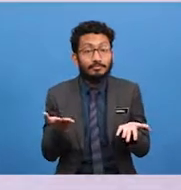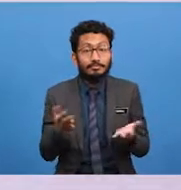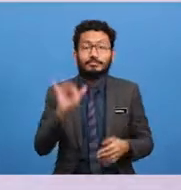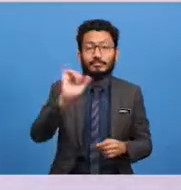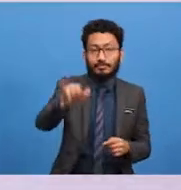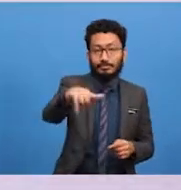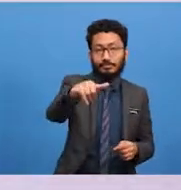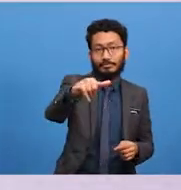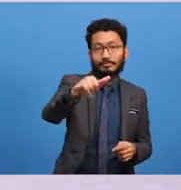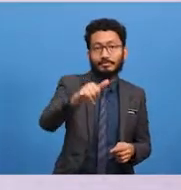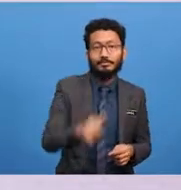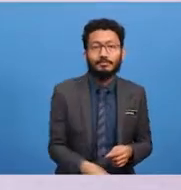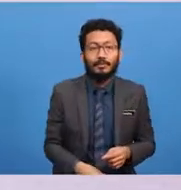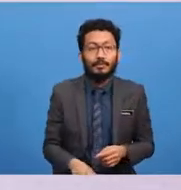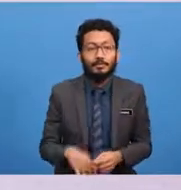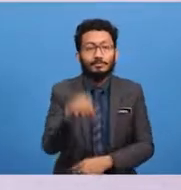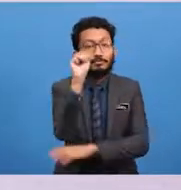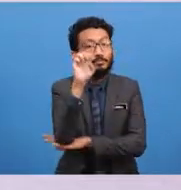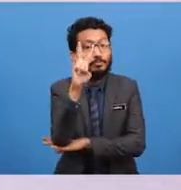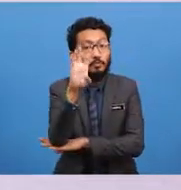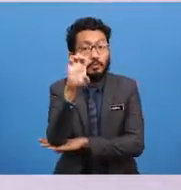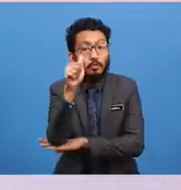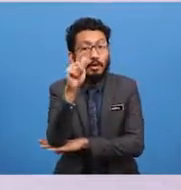Yes, it's a sweater.